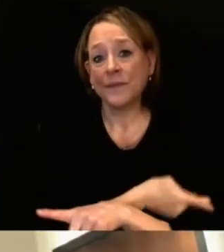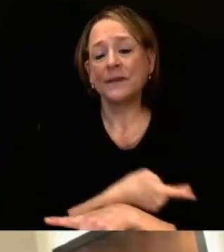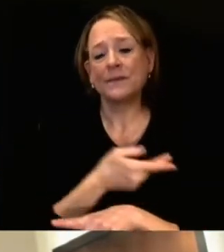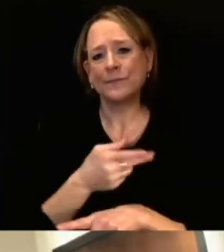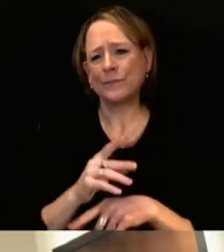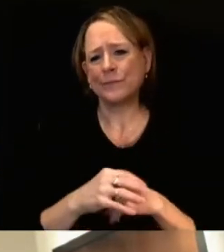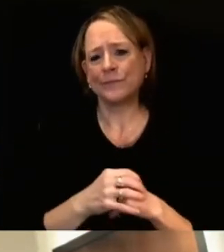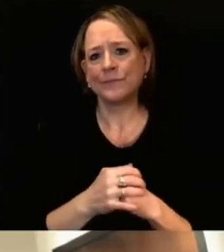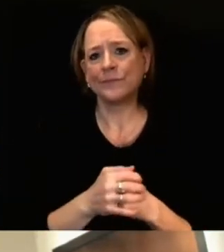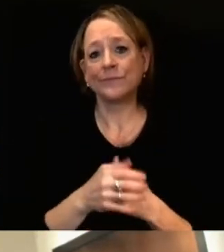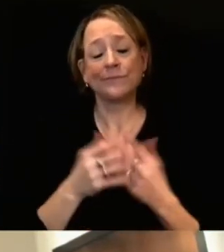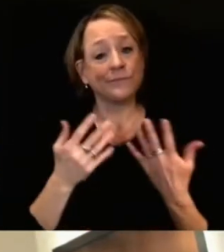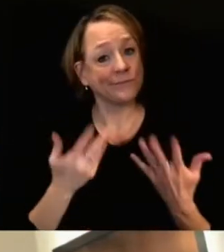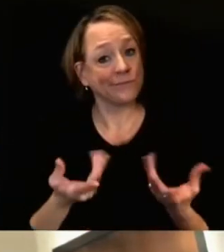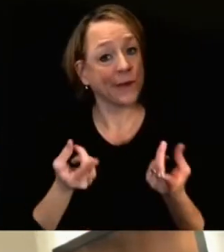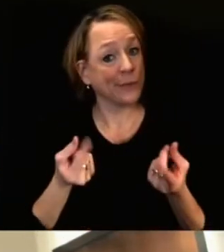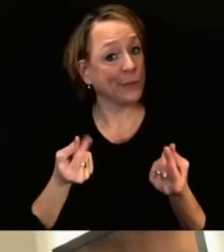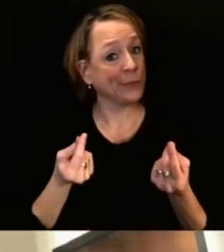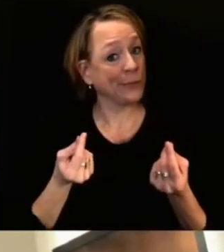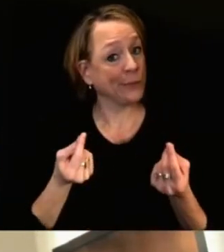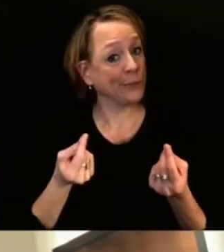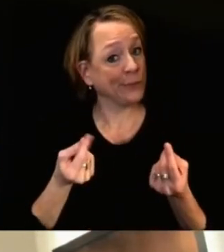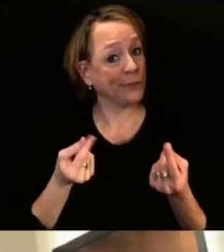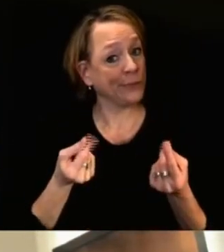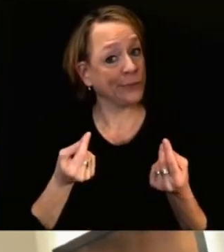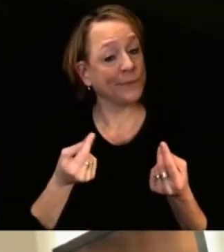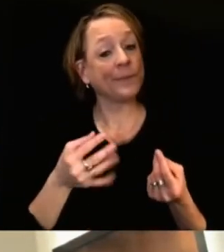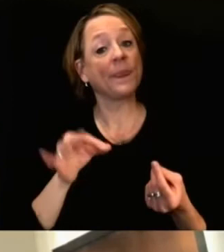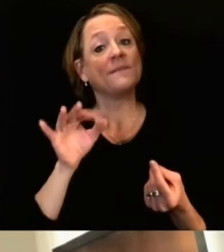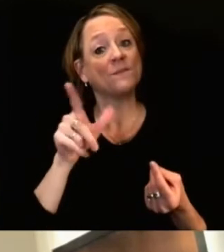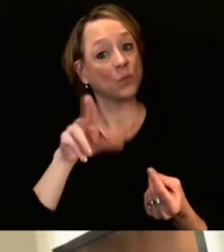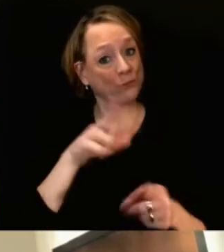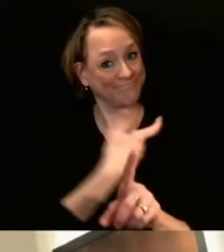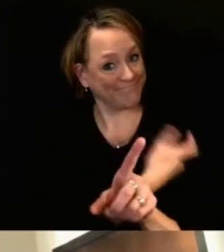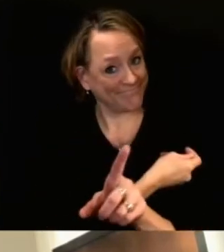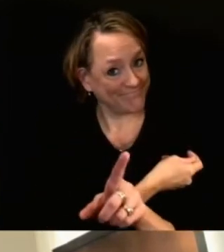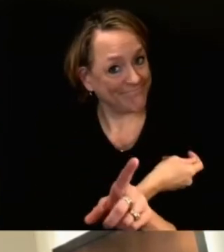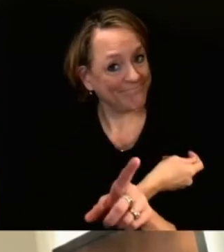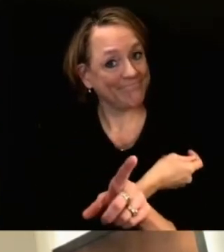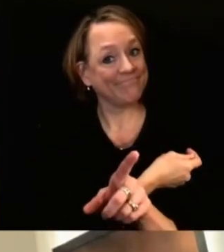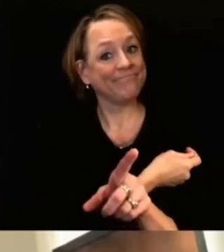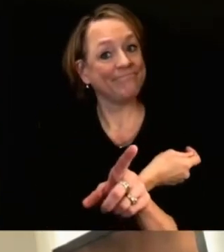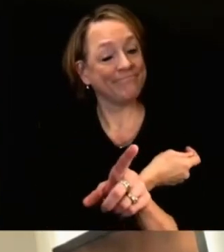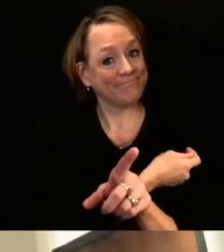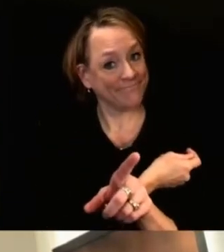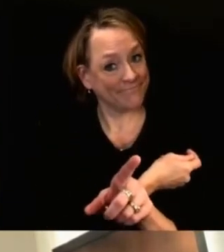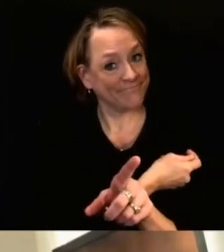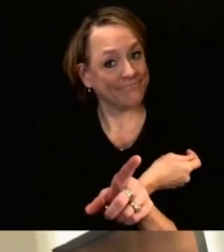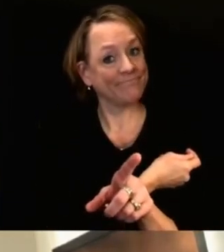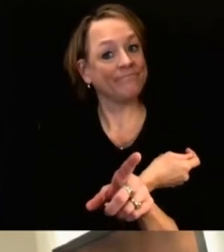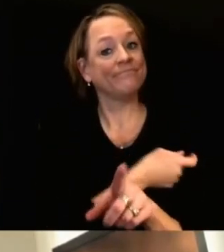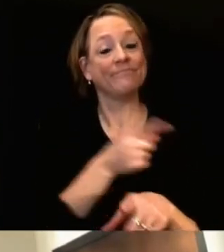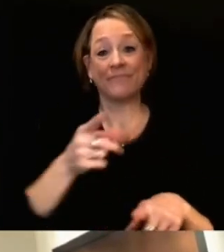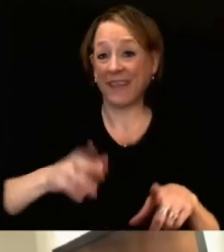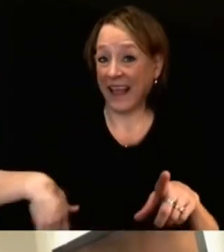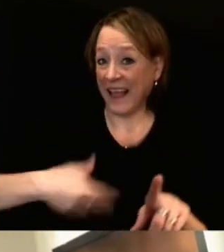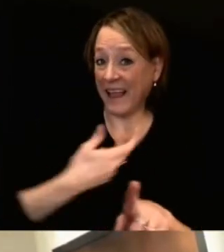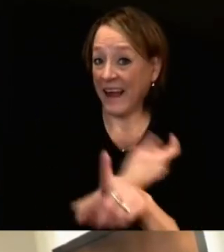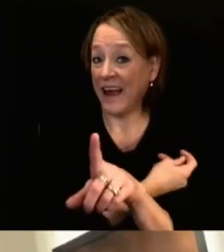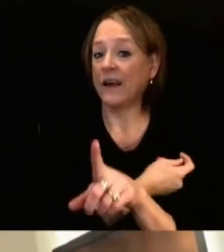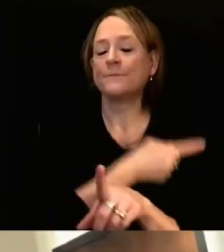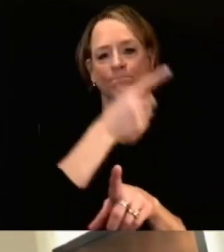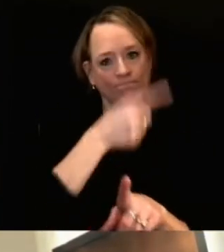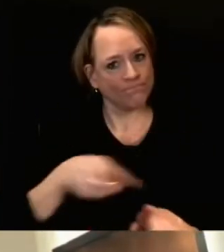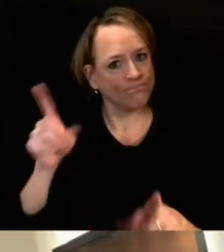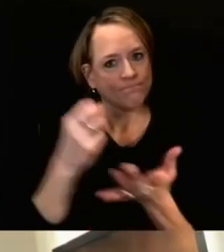has been available for months. If people haven't gotten it yet, they still can and should, and can get them at most of the places that you can